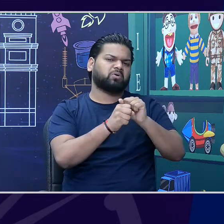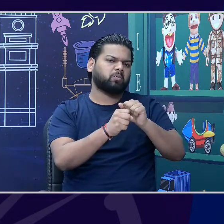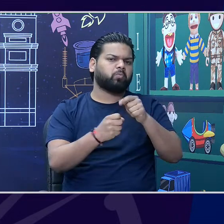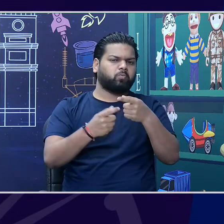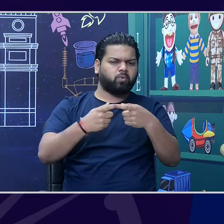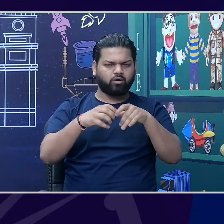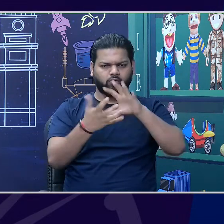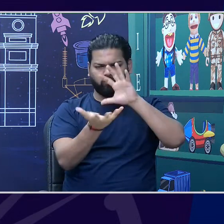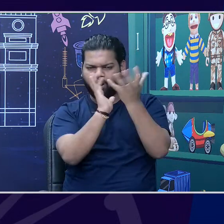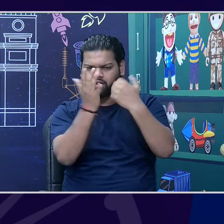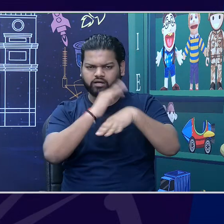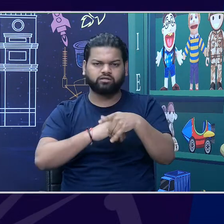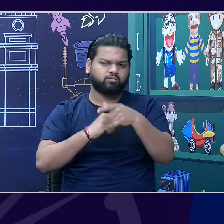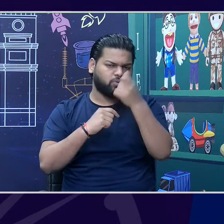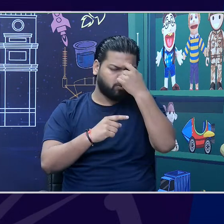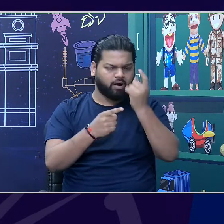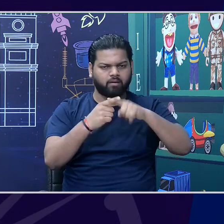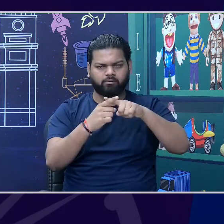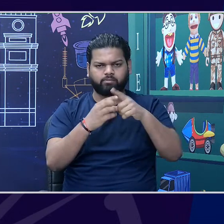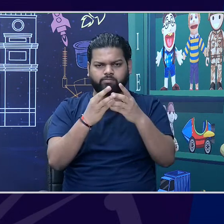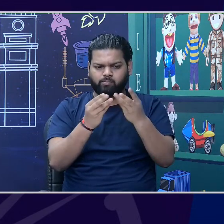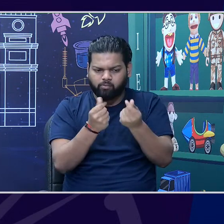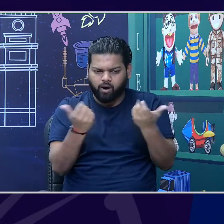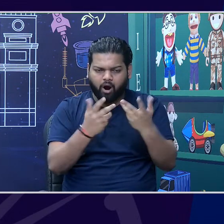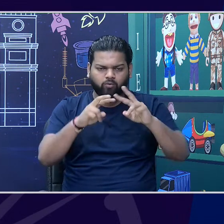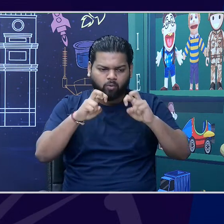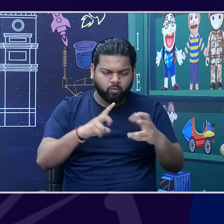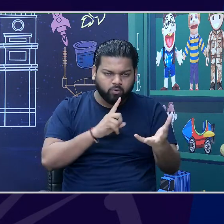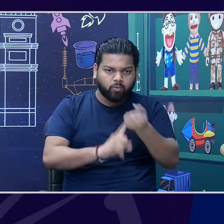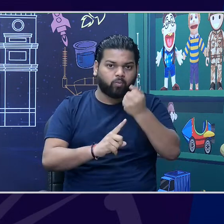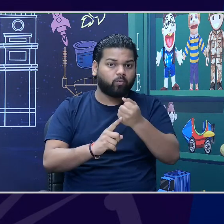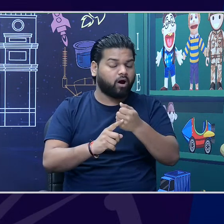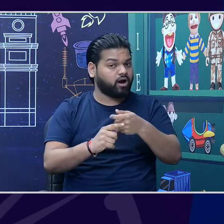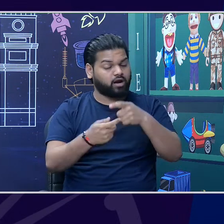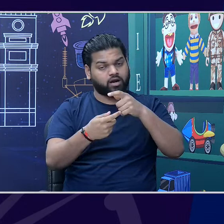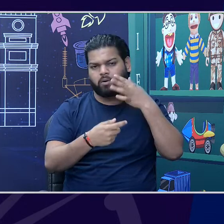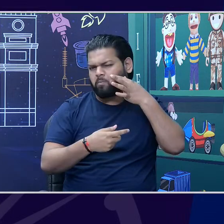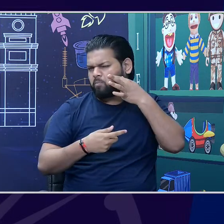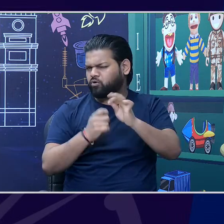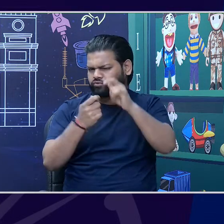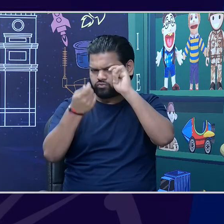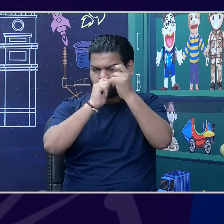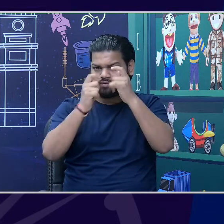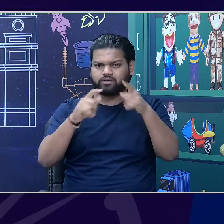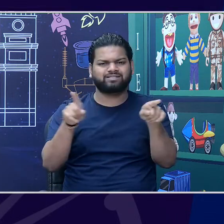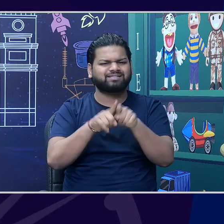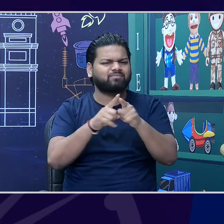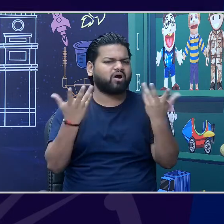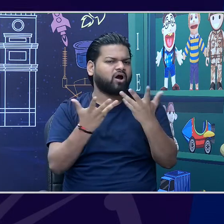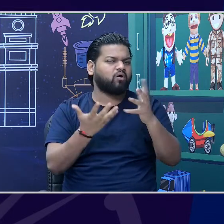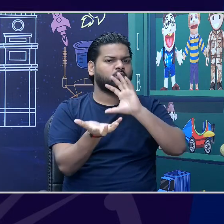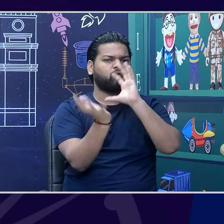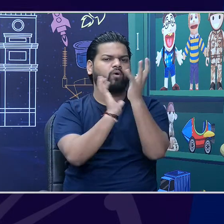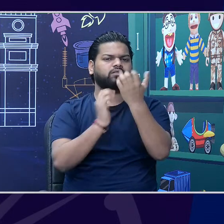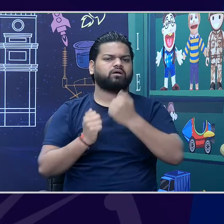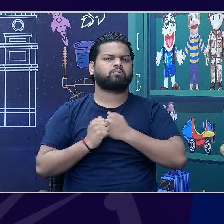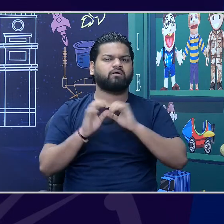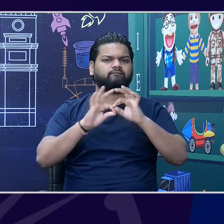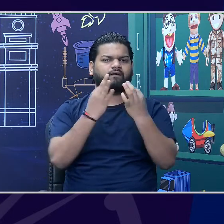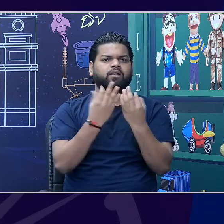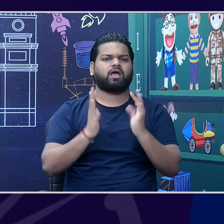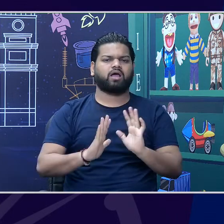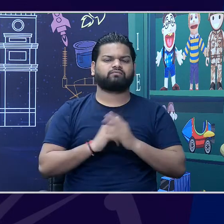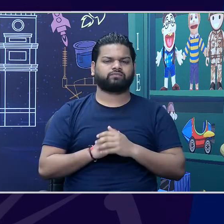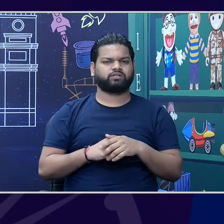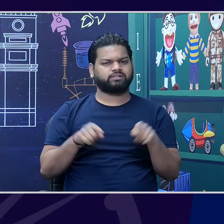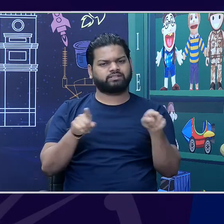pragmatic global solutions for the well-being of all, and in doing so manifest the true spirit of Vasudhaiv Kutumbakam, or the world is one family. So